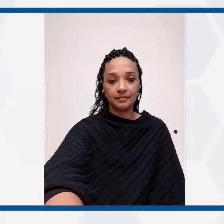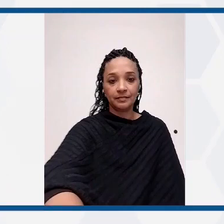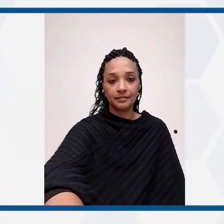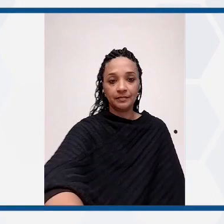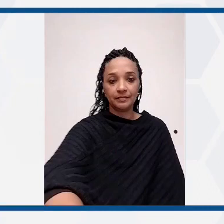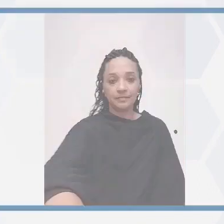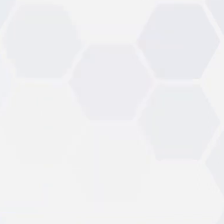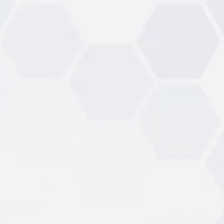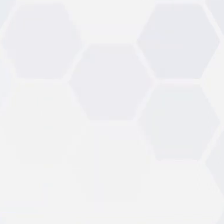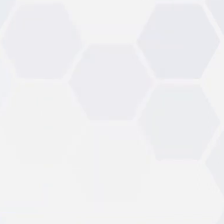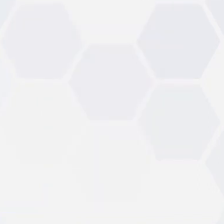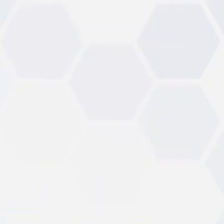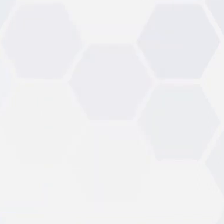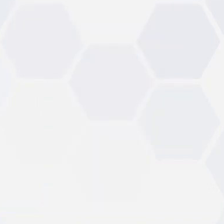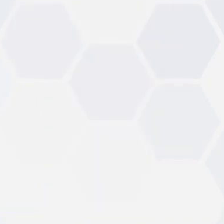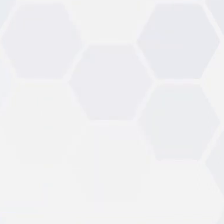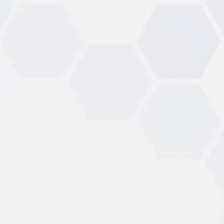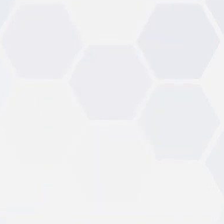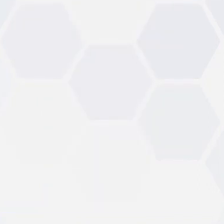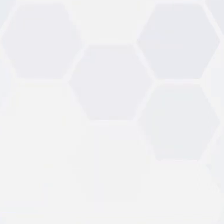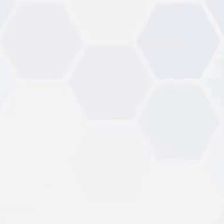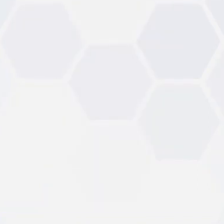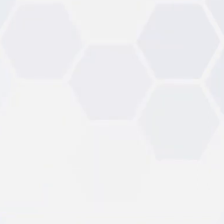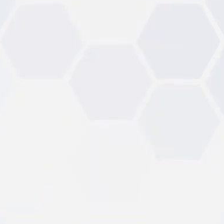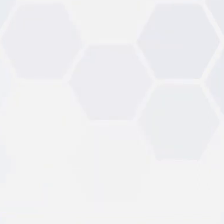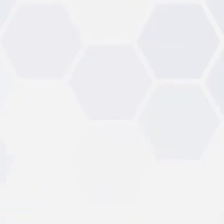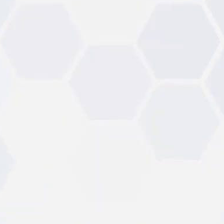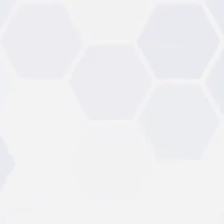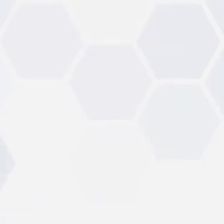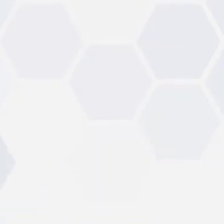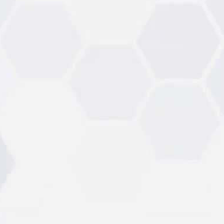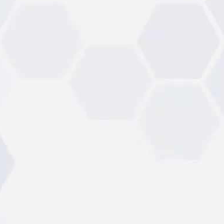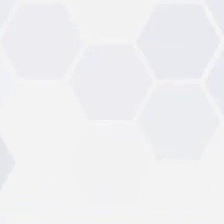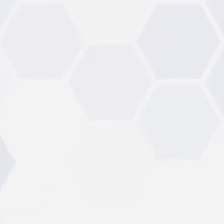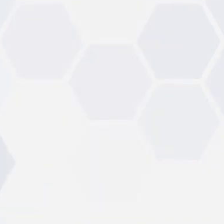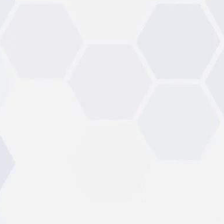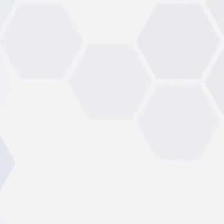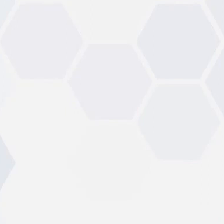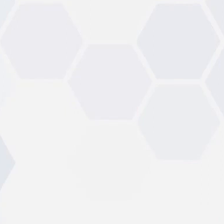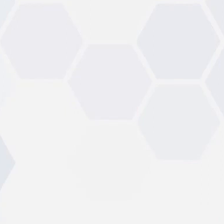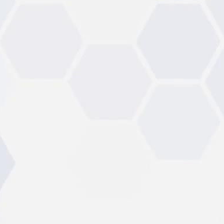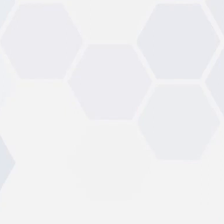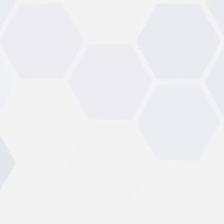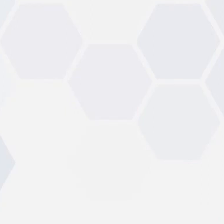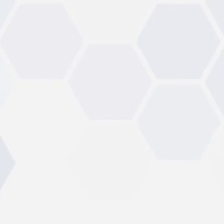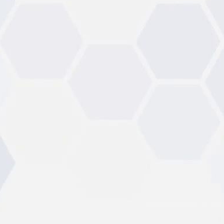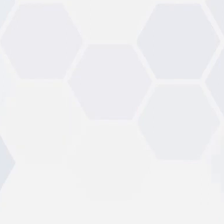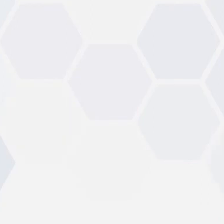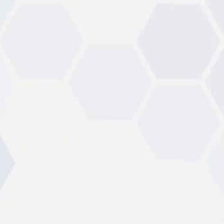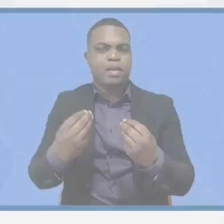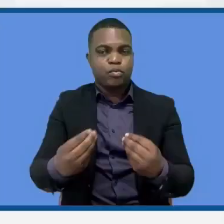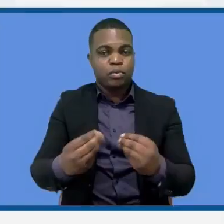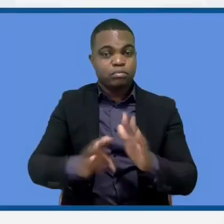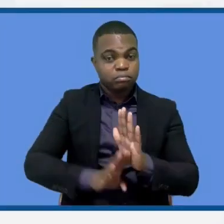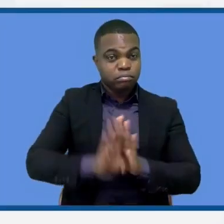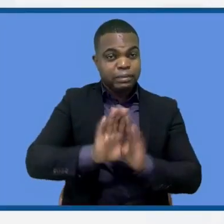recovering and maintaining the ecosystems, we can help reduce the risk. In this case, these were disasters, of course, that